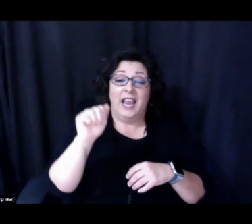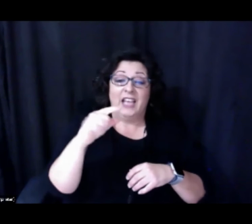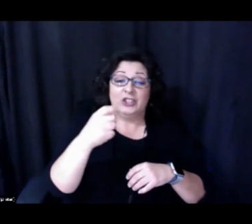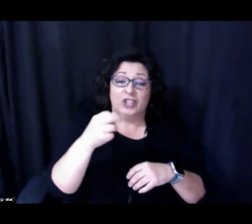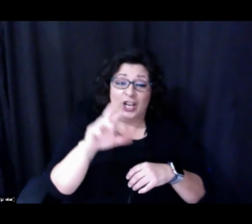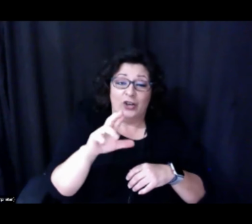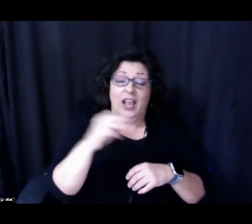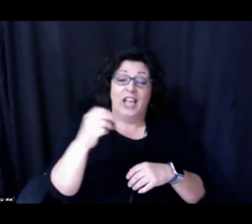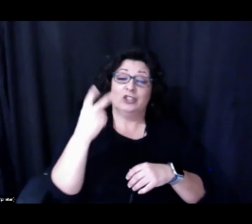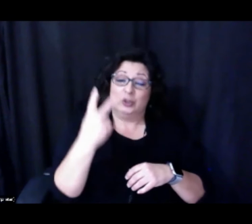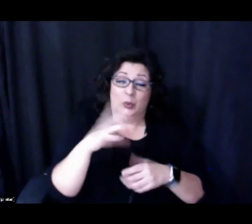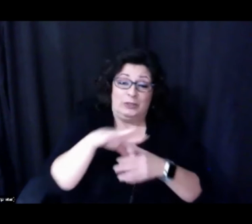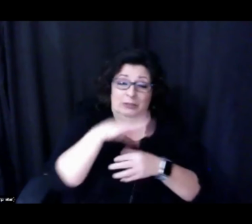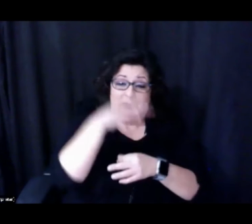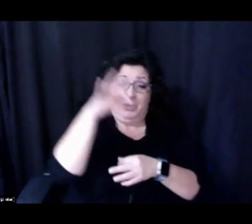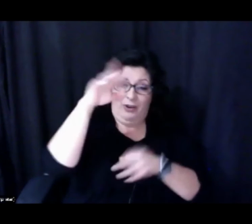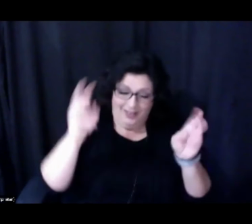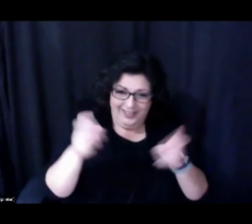So